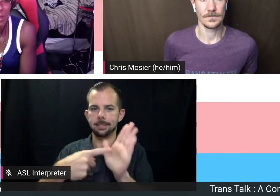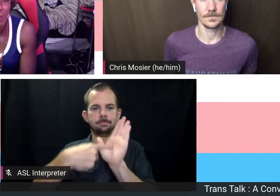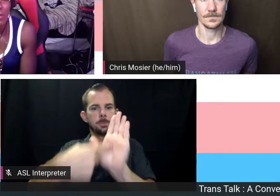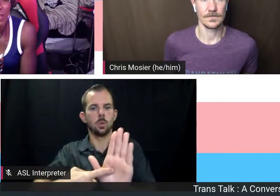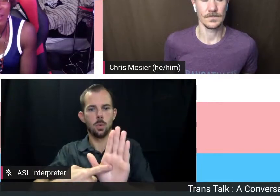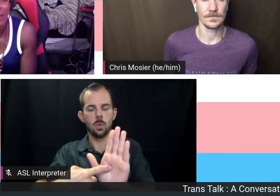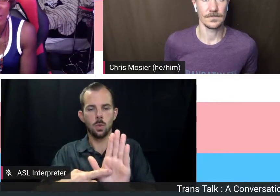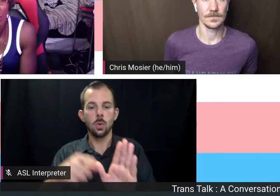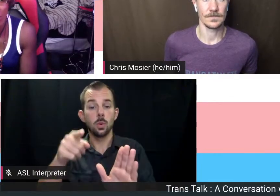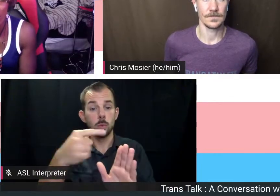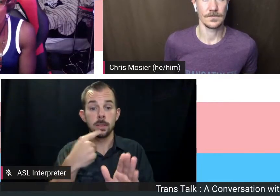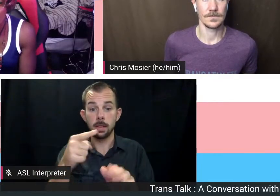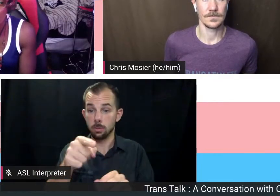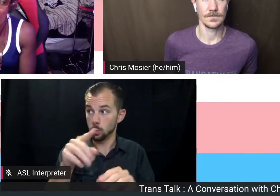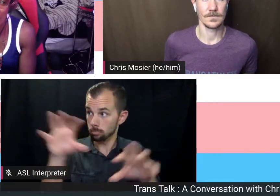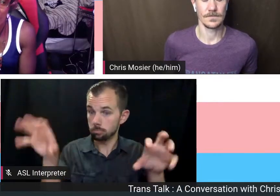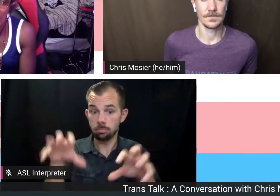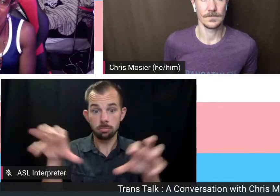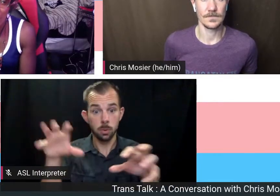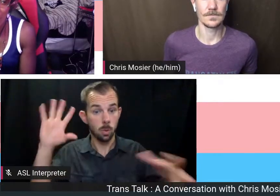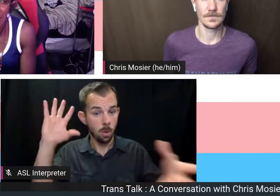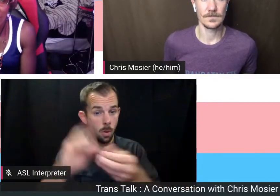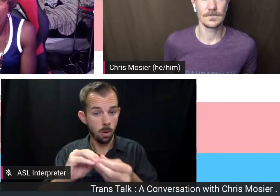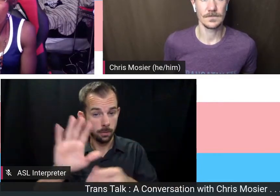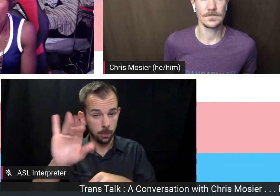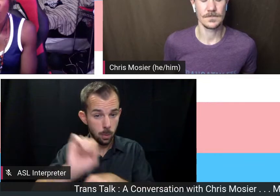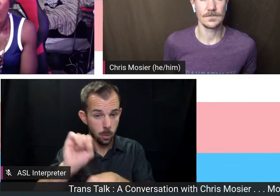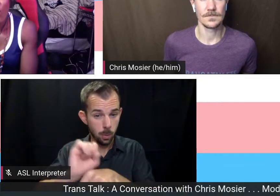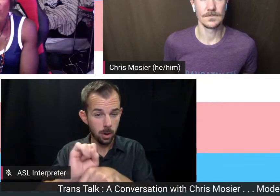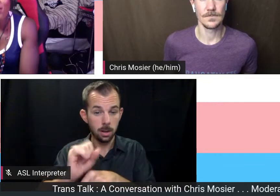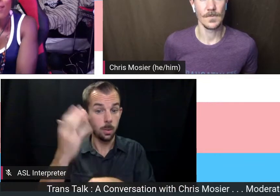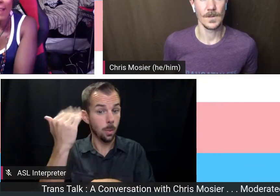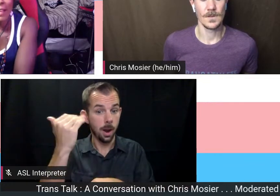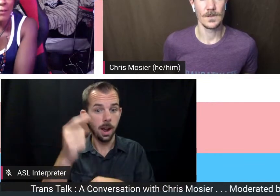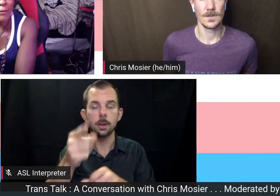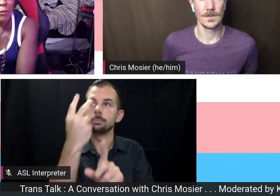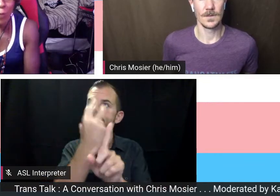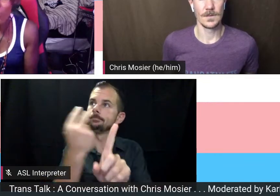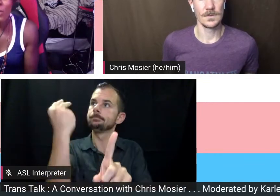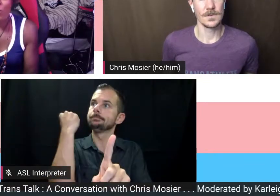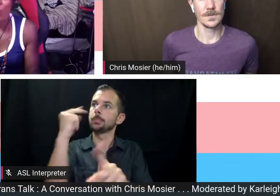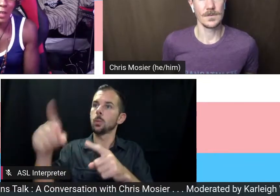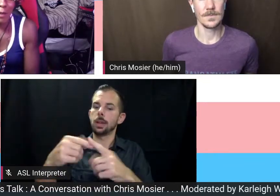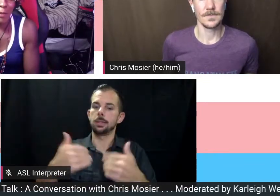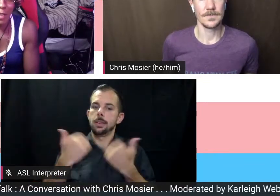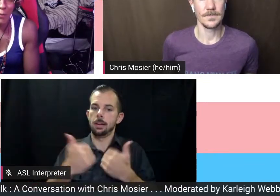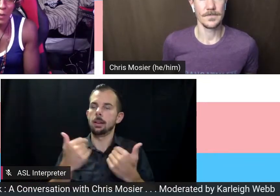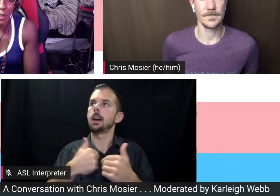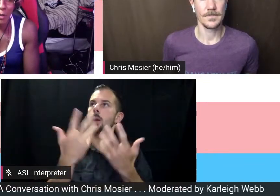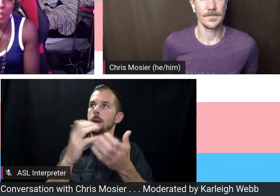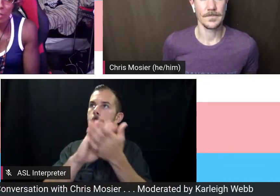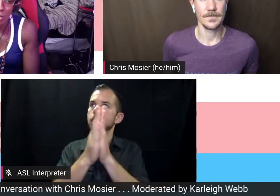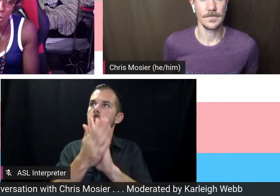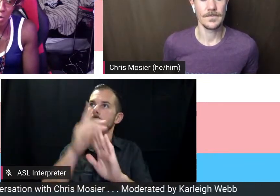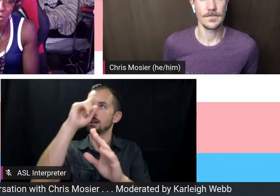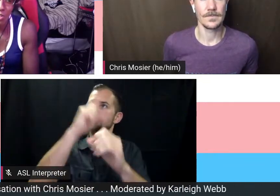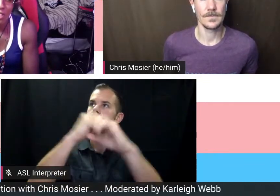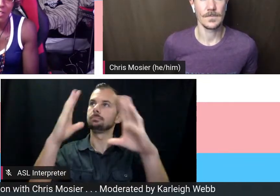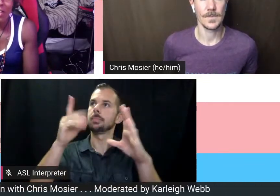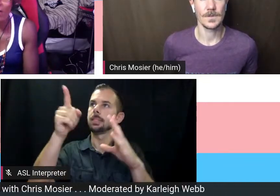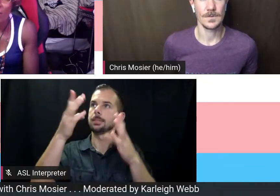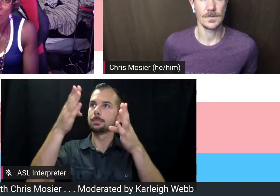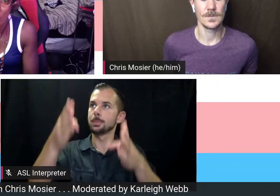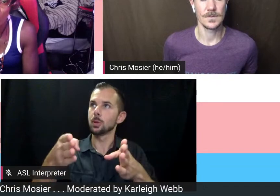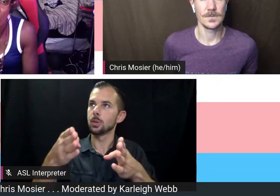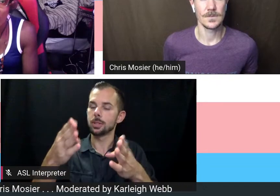want to be the person I needed when I was younger. And what was that like? What was growing up like for you in the social